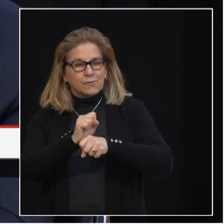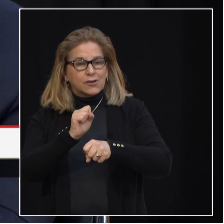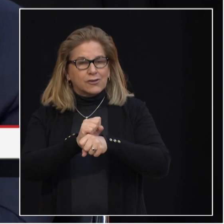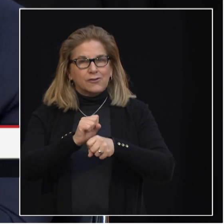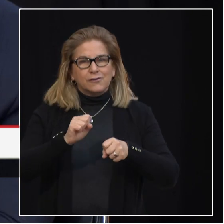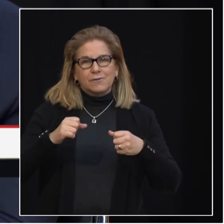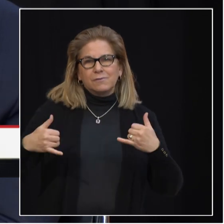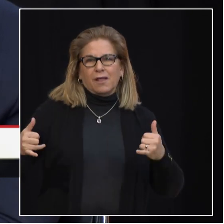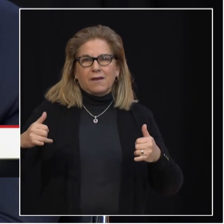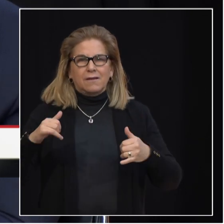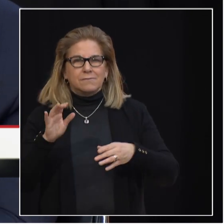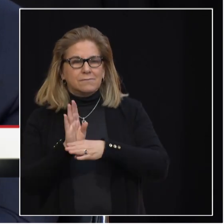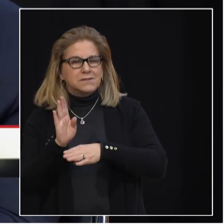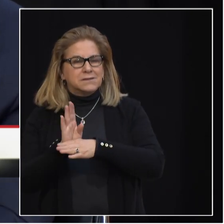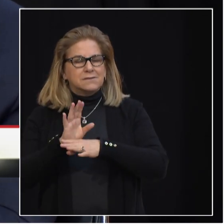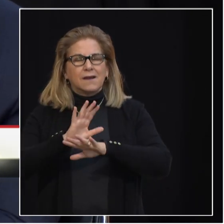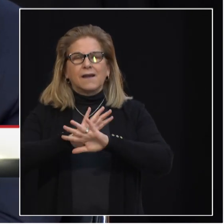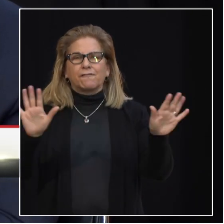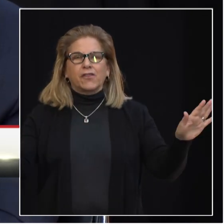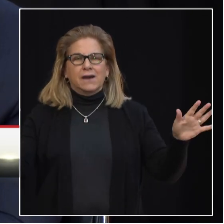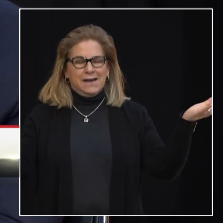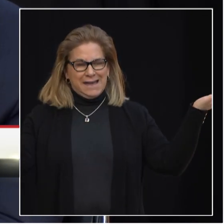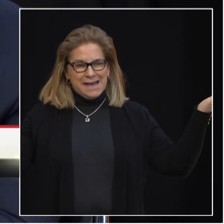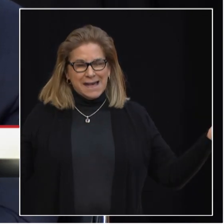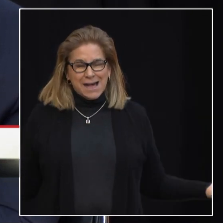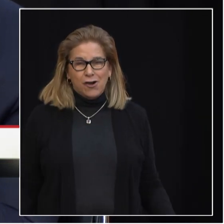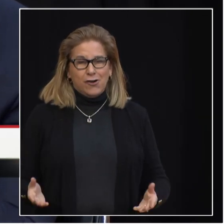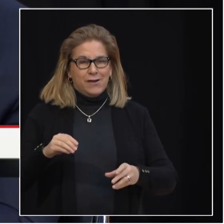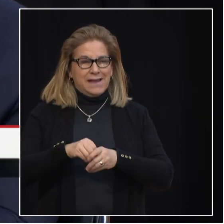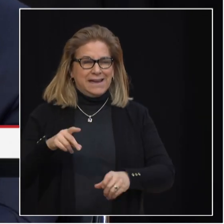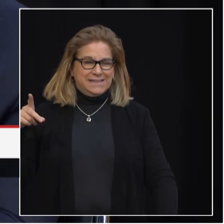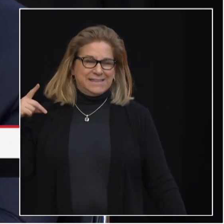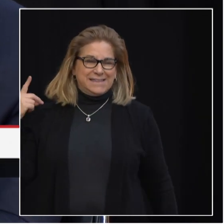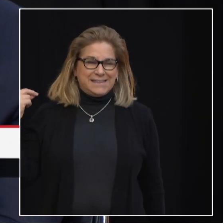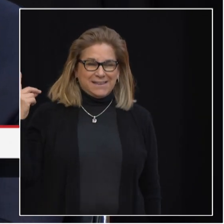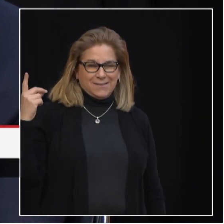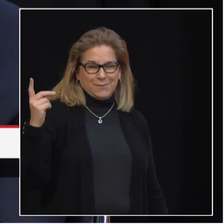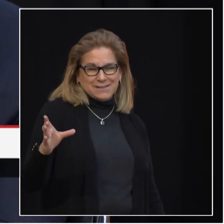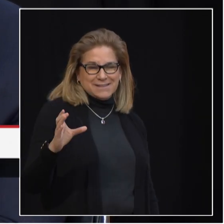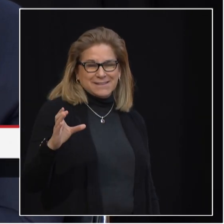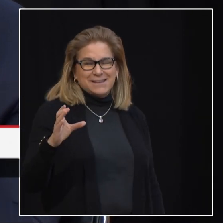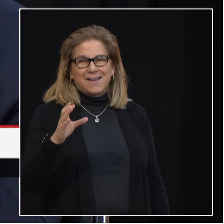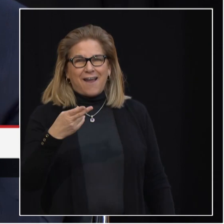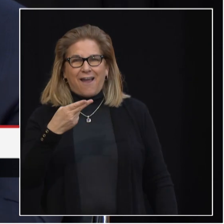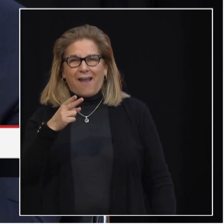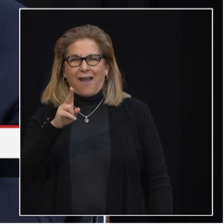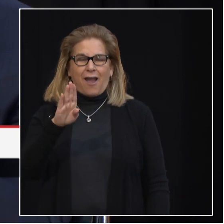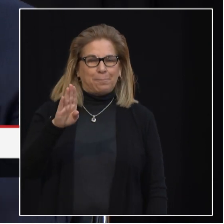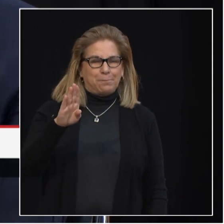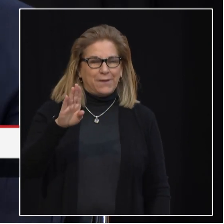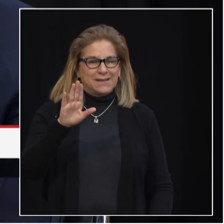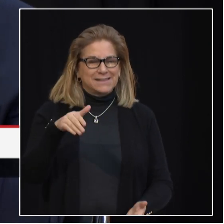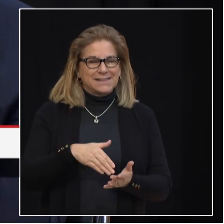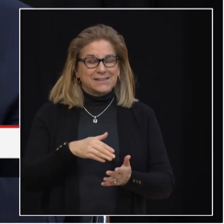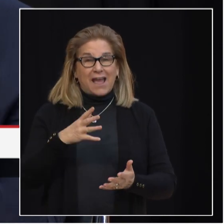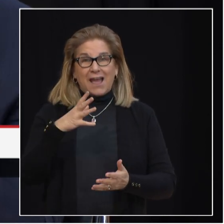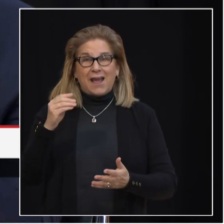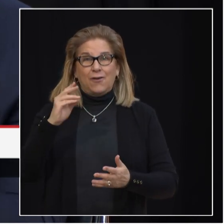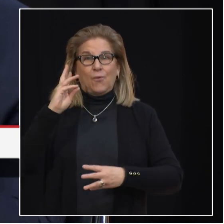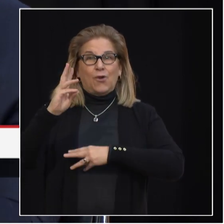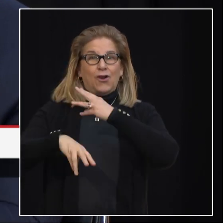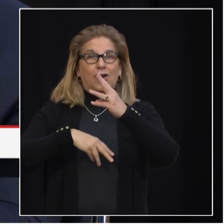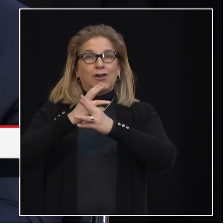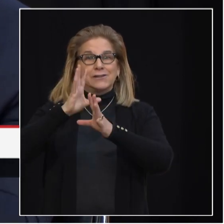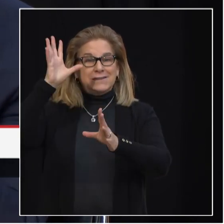unique value proposition of being a center and a hub as a leading global destination where people, on a